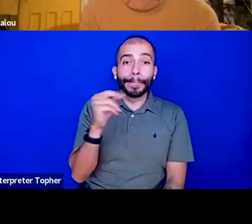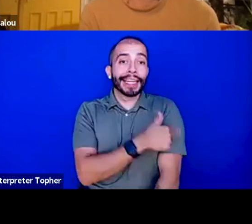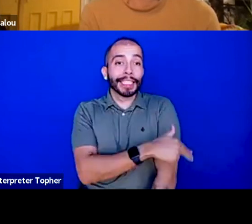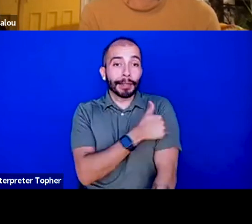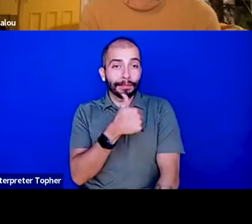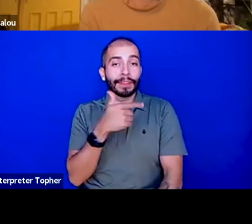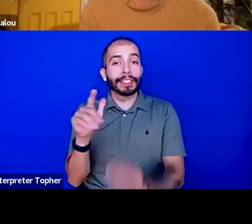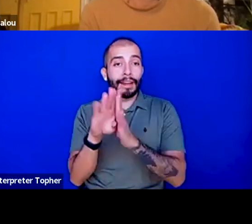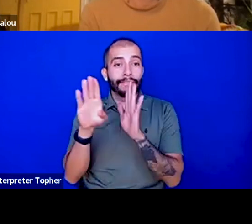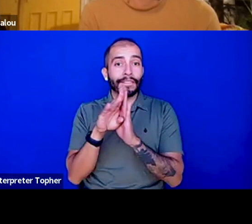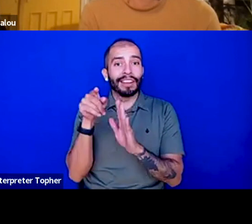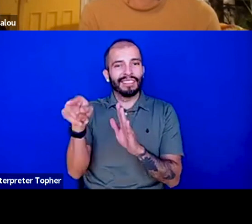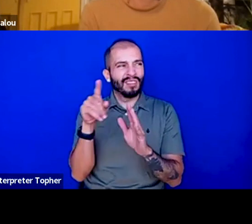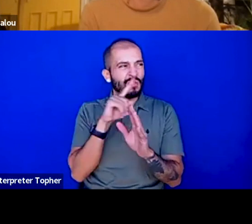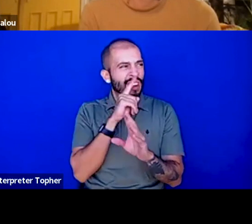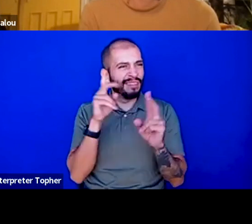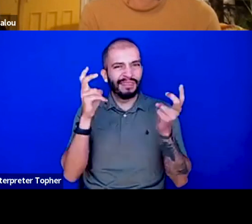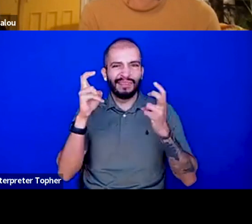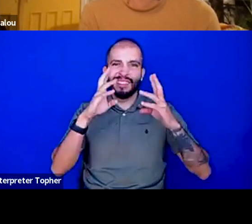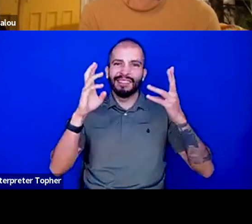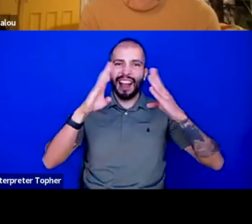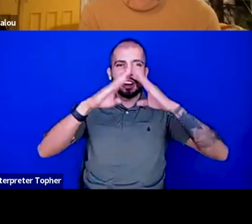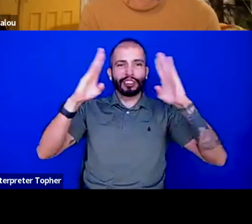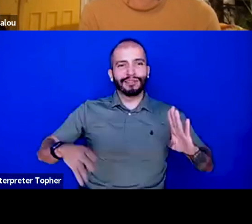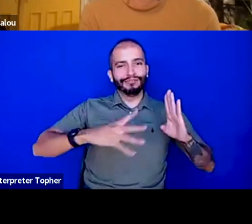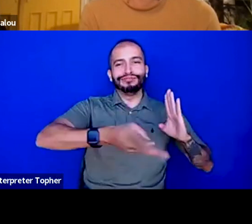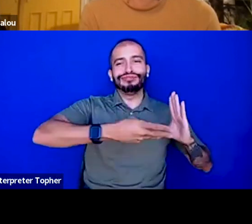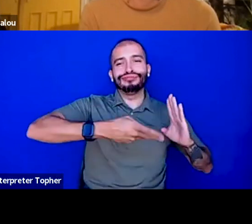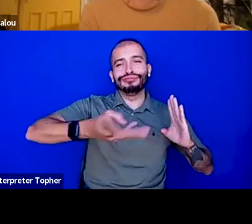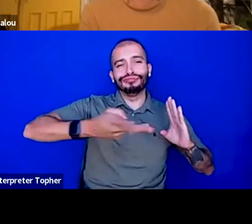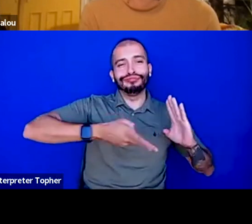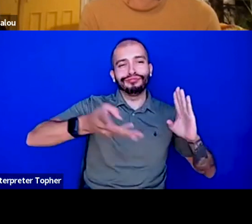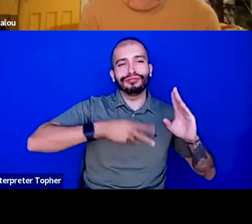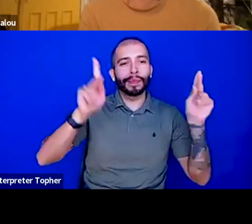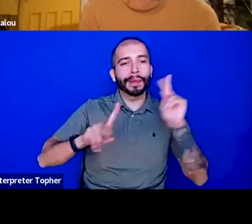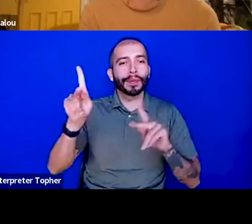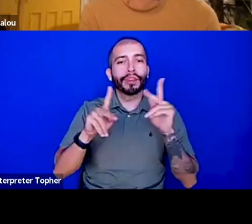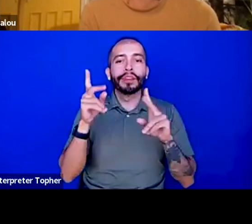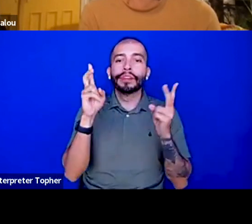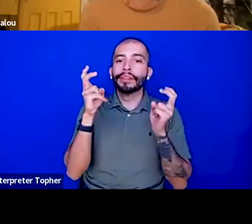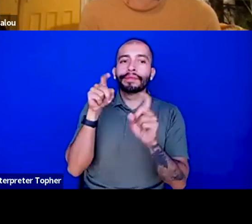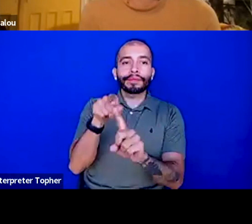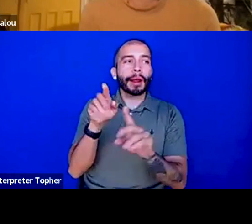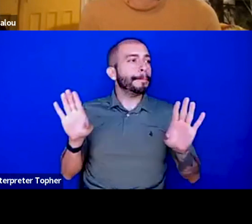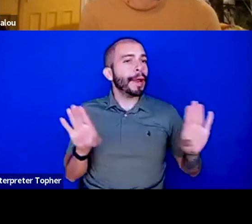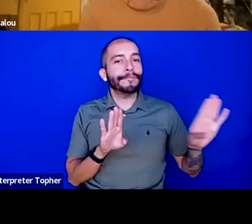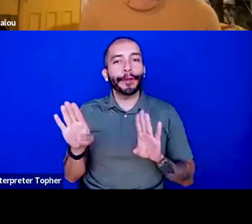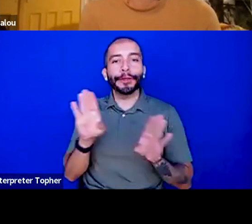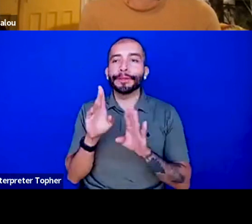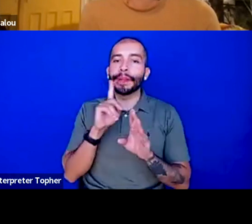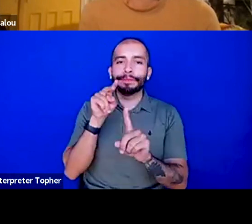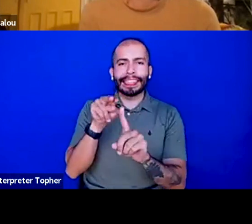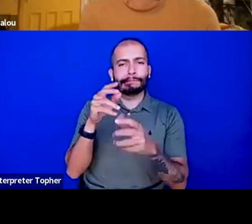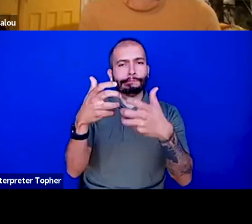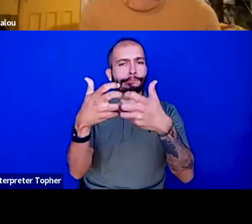as not normative, anyone who's engaged in struggle that threatened the status quo, anyone who